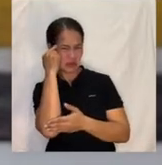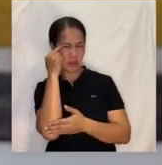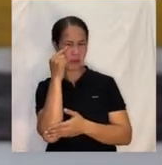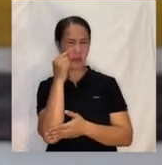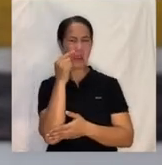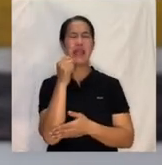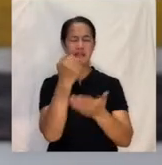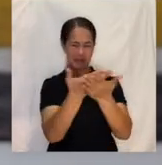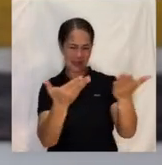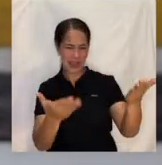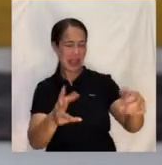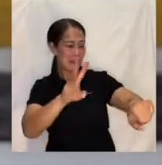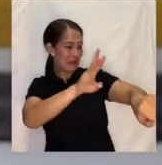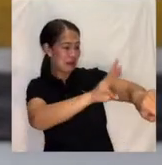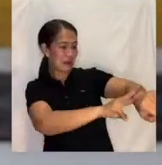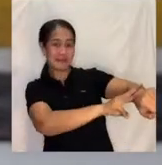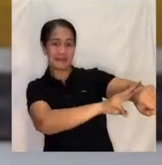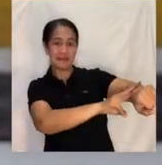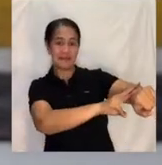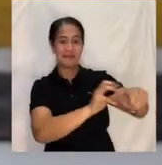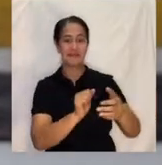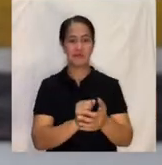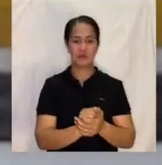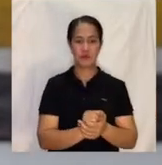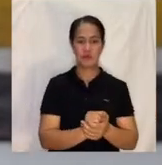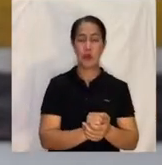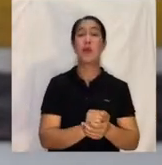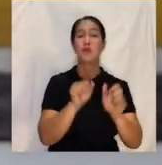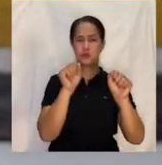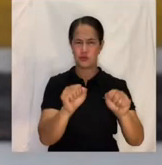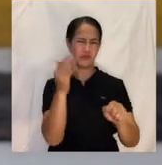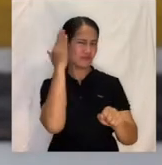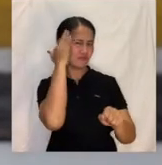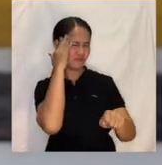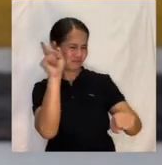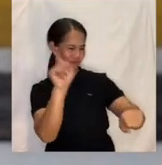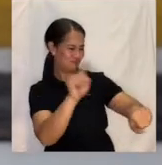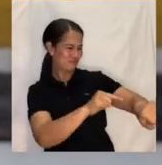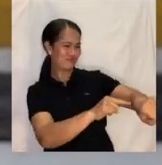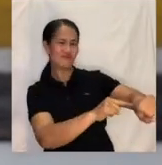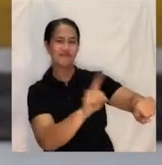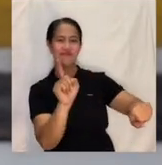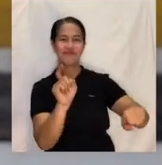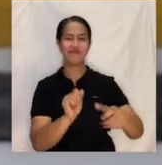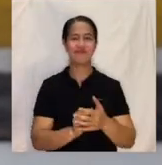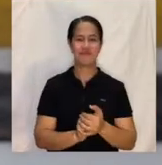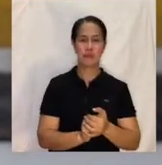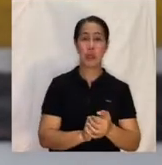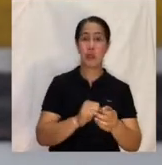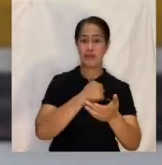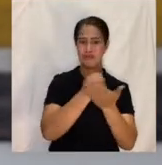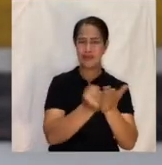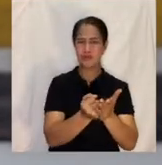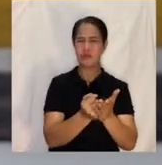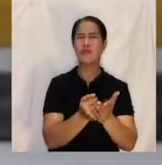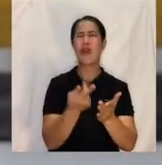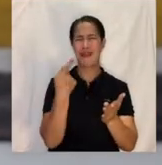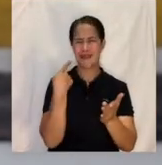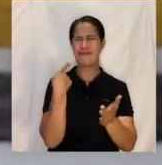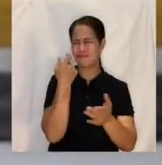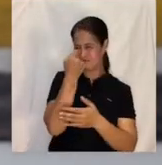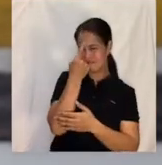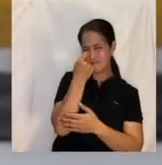as something that you wear on your wrist, so you'll know what time it is. And some of you